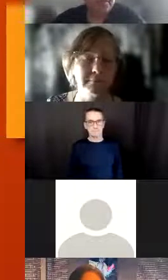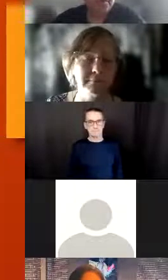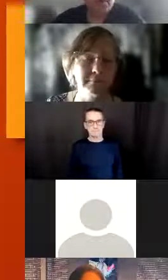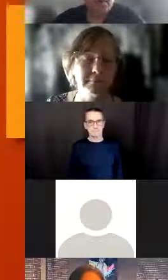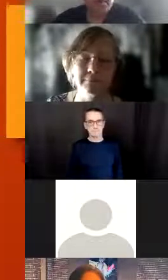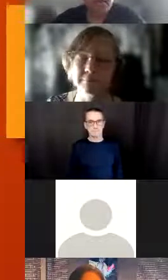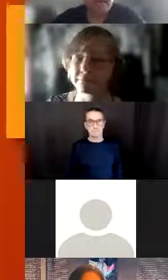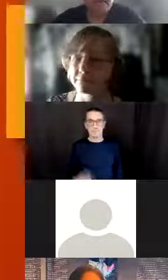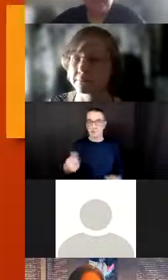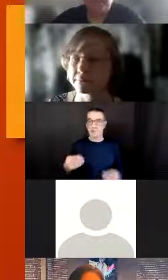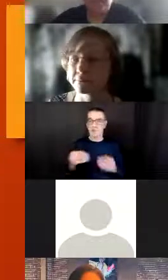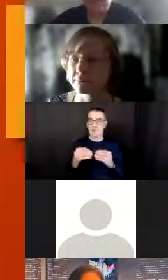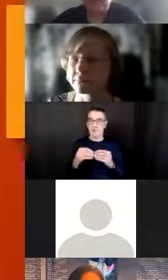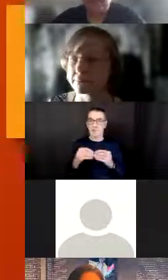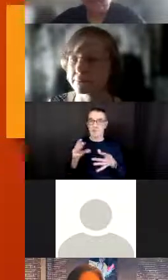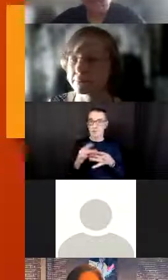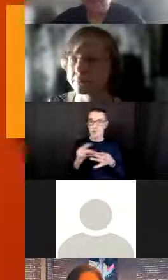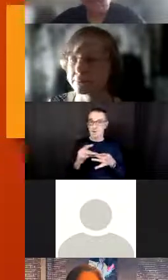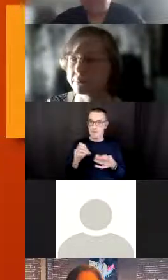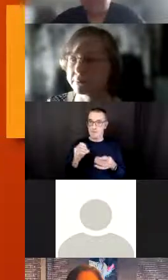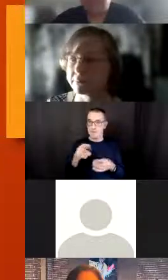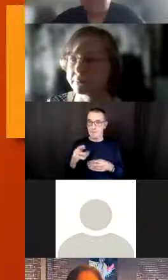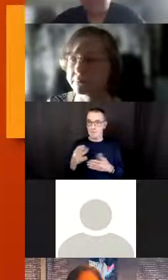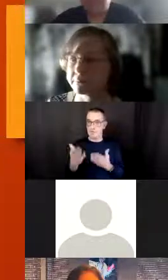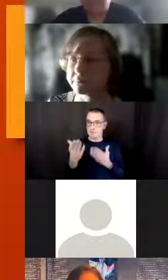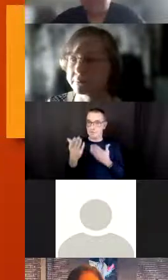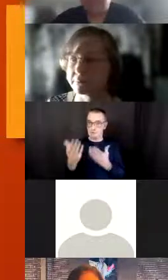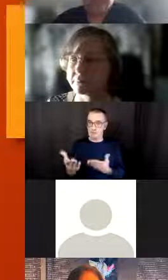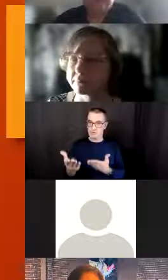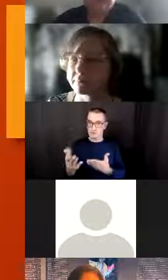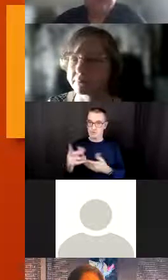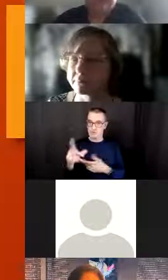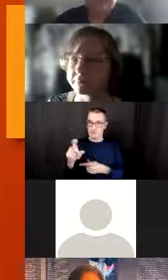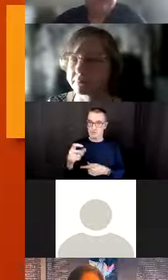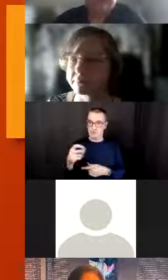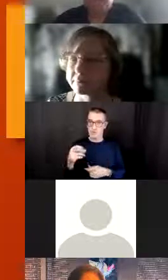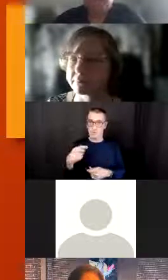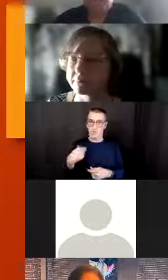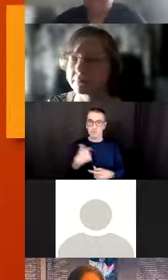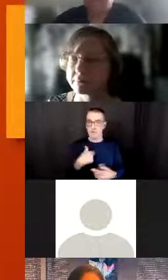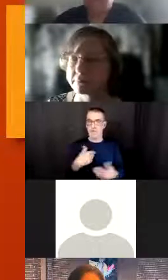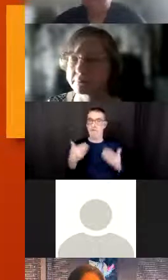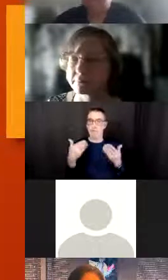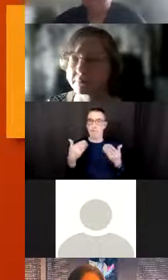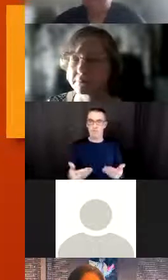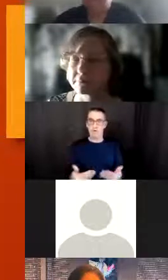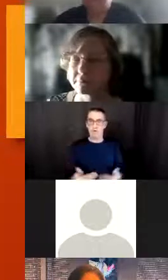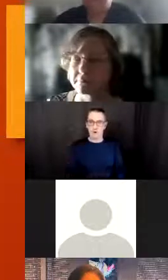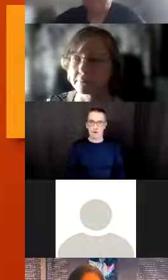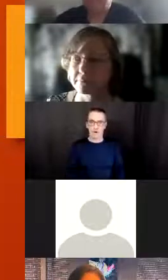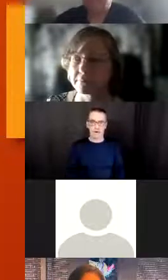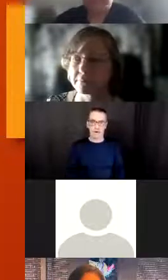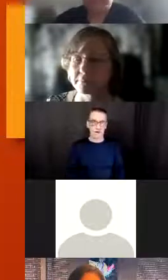Any other comments or suggestions? We move on.